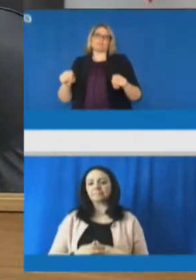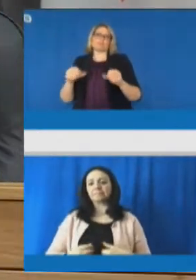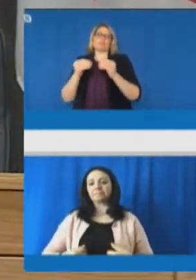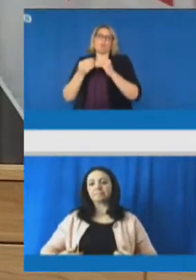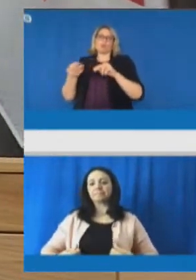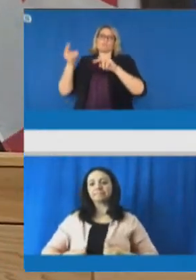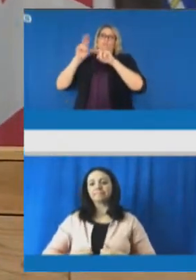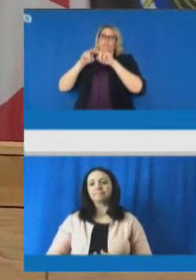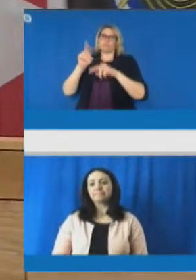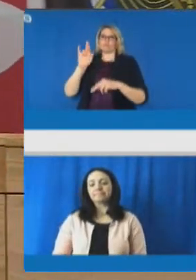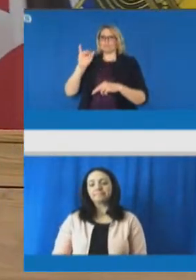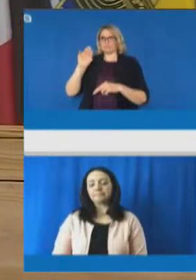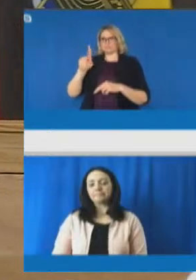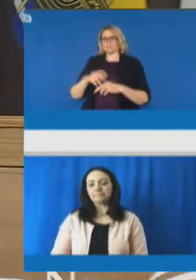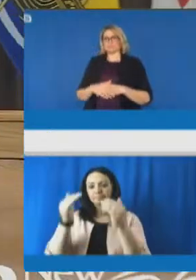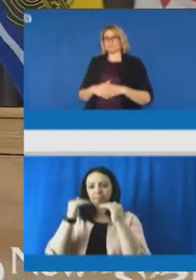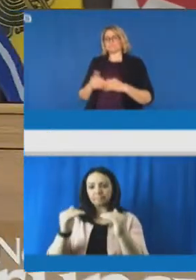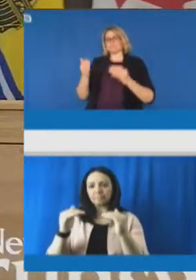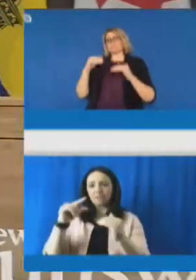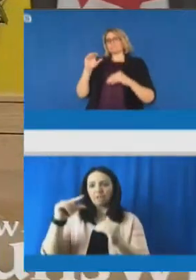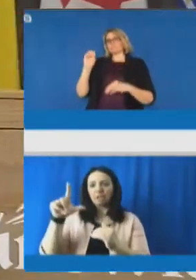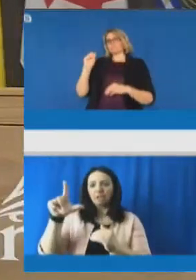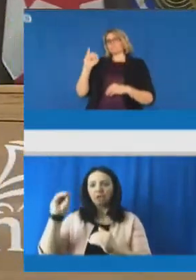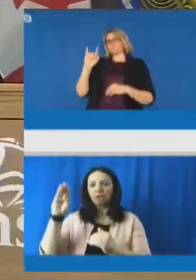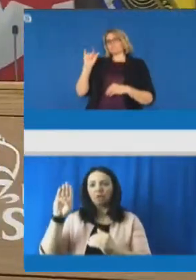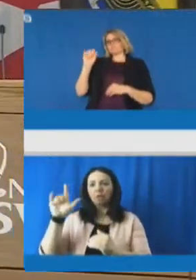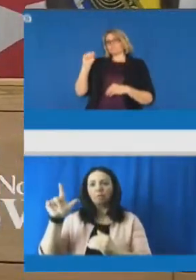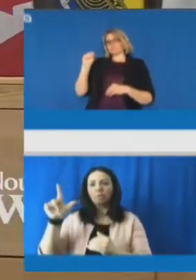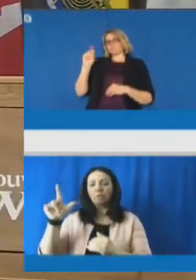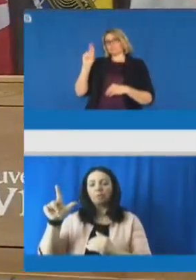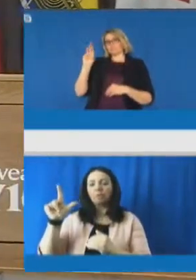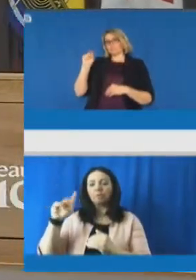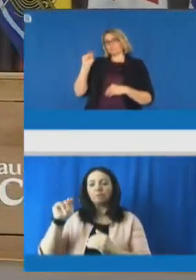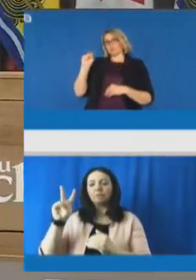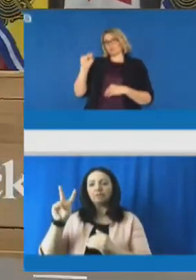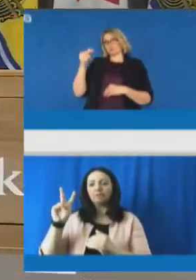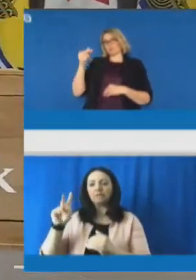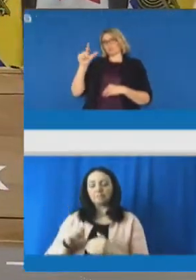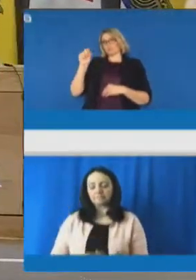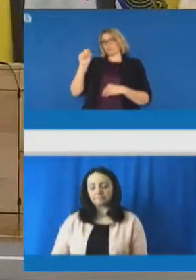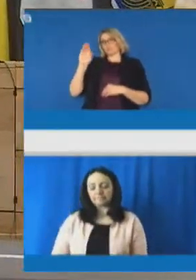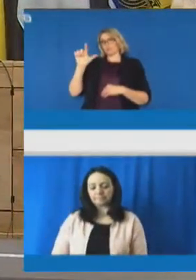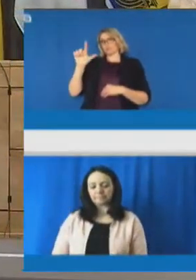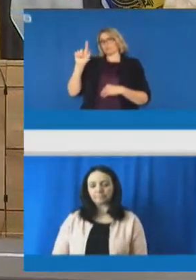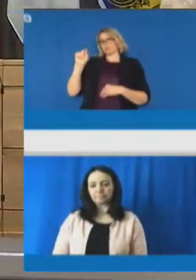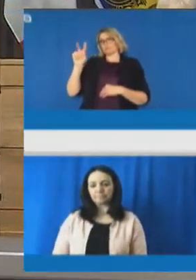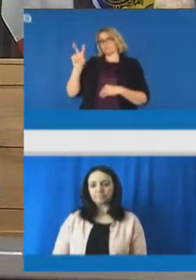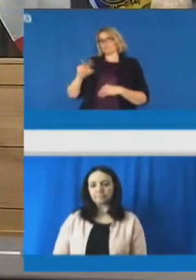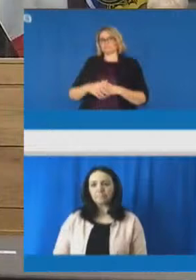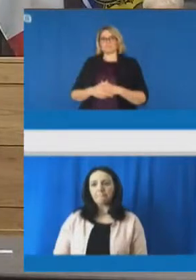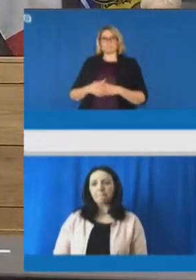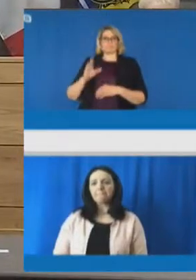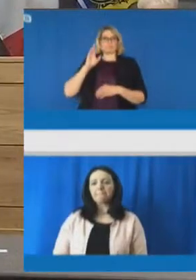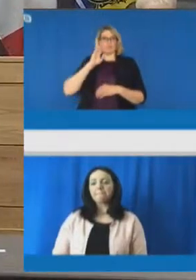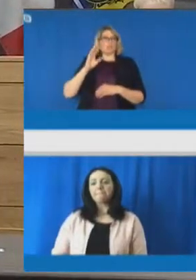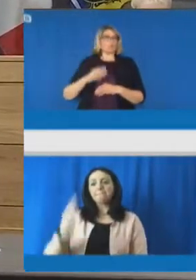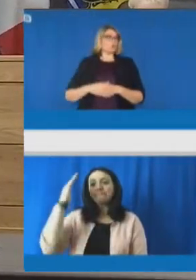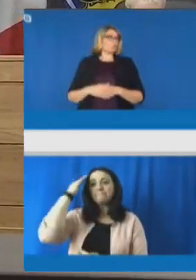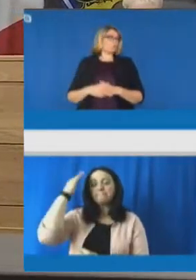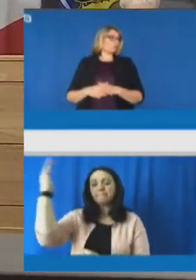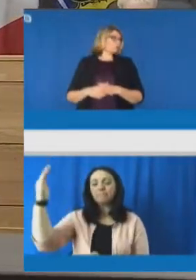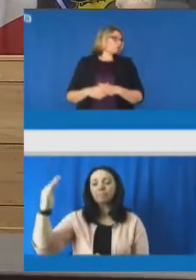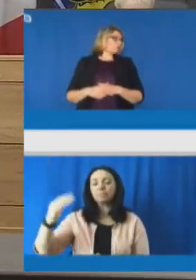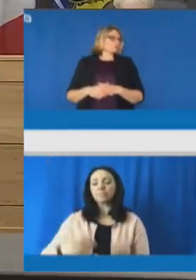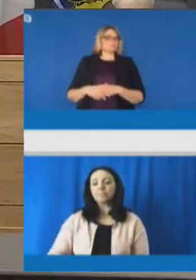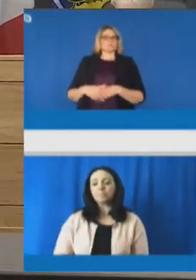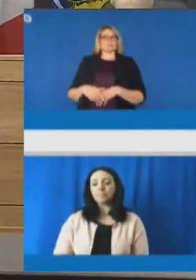that often work in close quarters and in very important pieces of our economy, as we saw